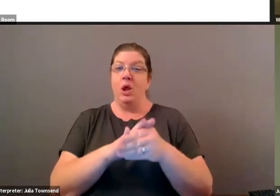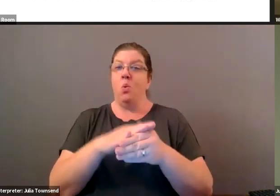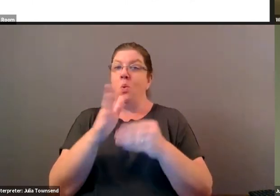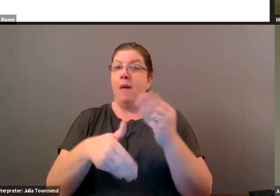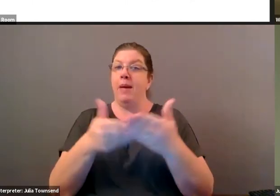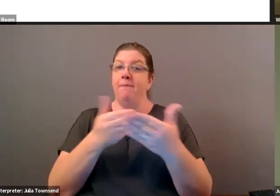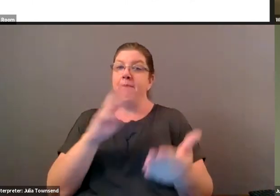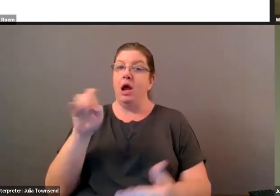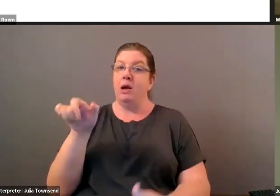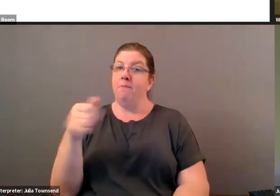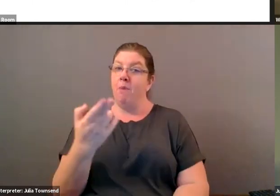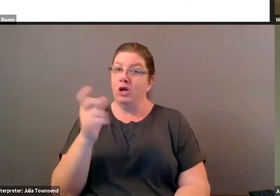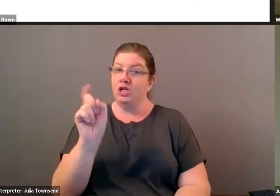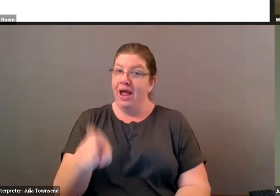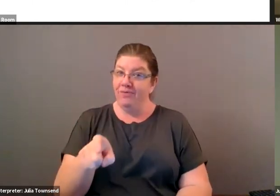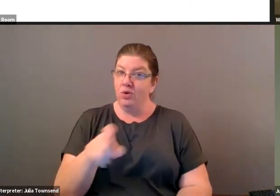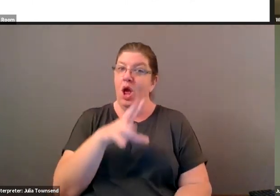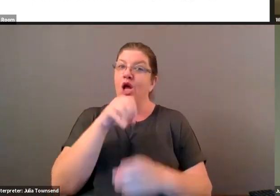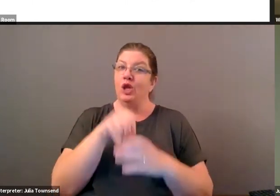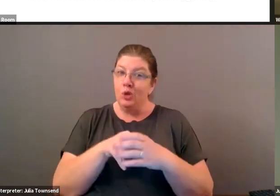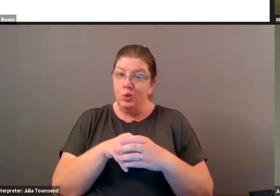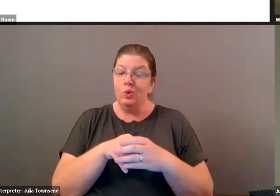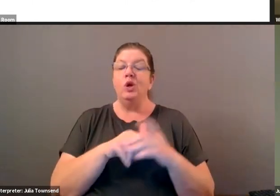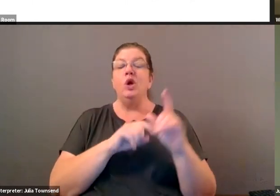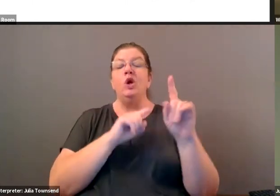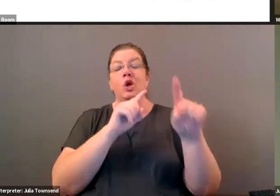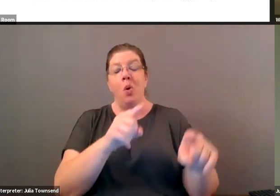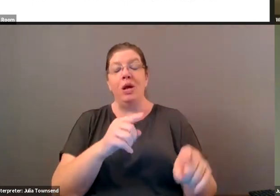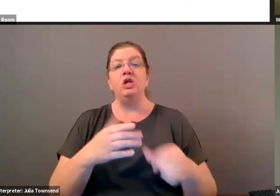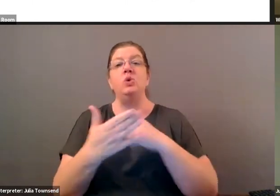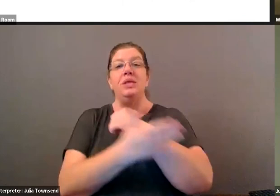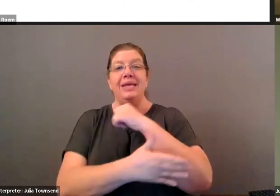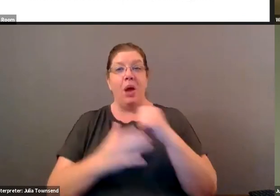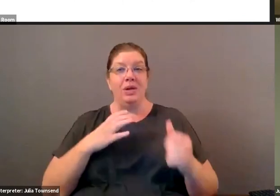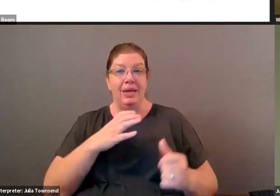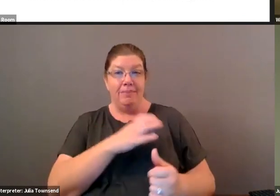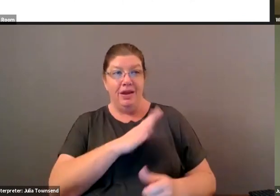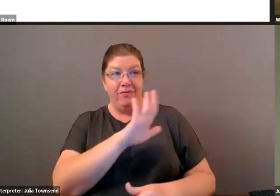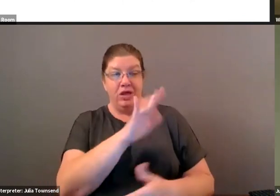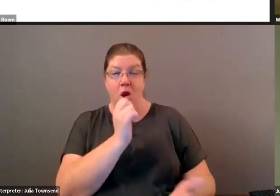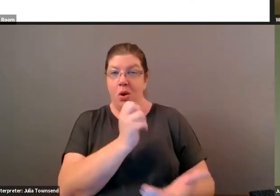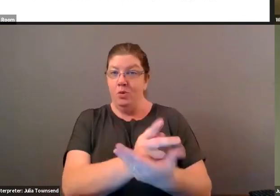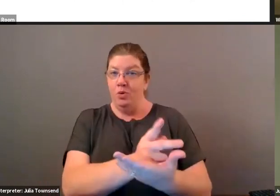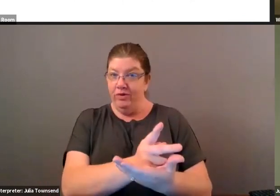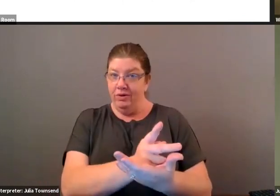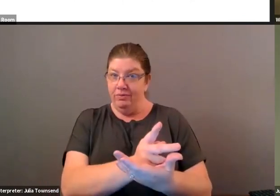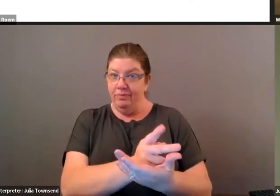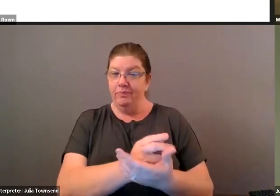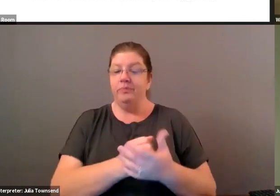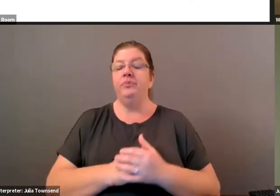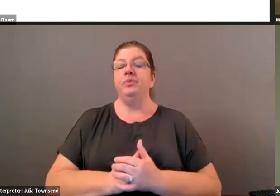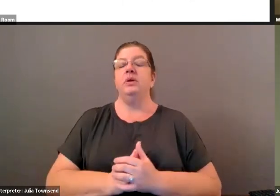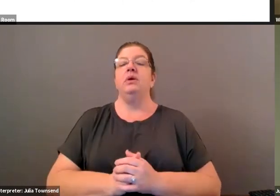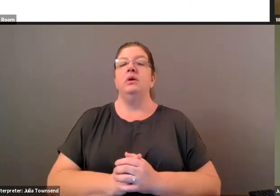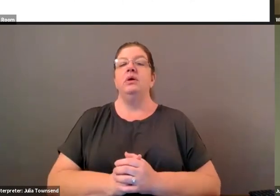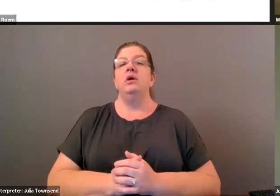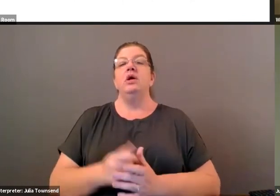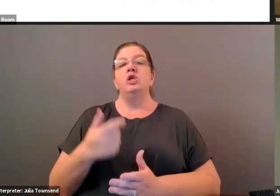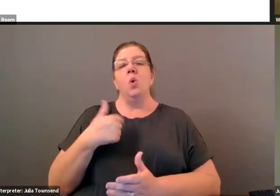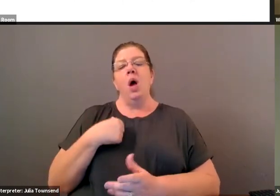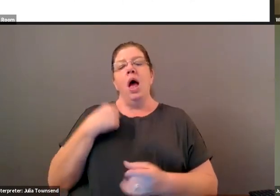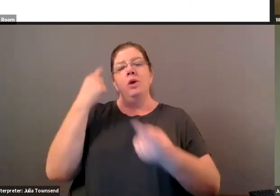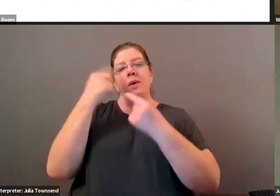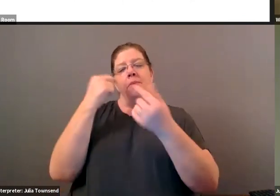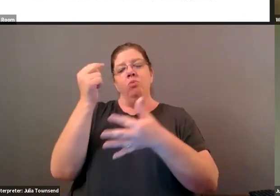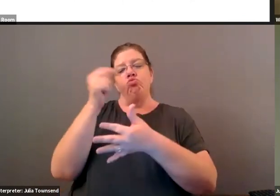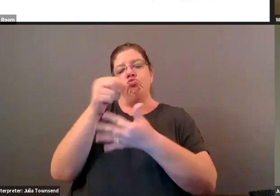that includes having gone to the county committee and getting their approval. So why don't I talk a little bit about some of the